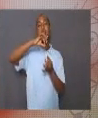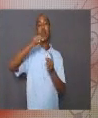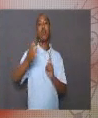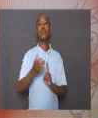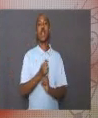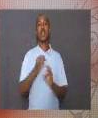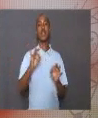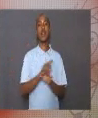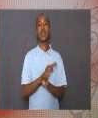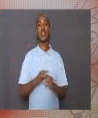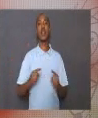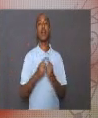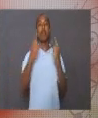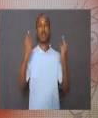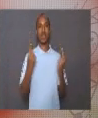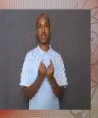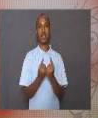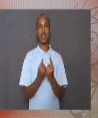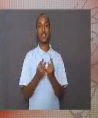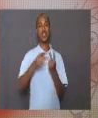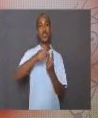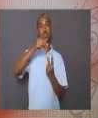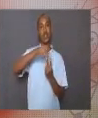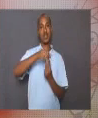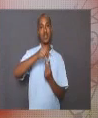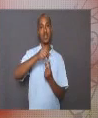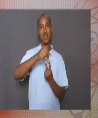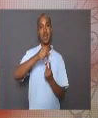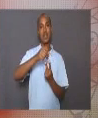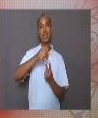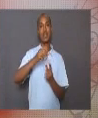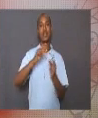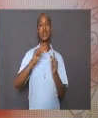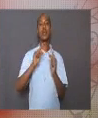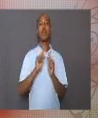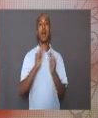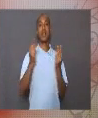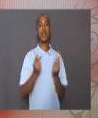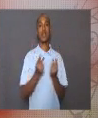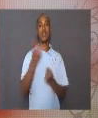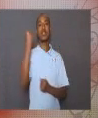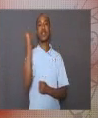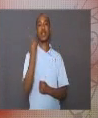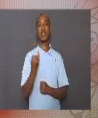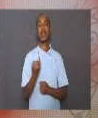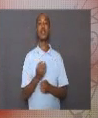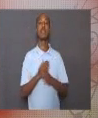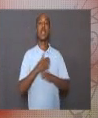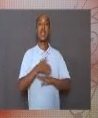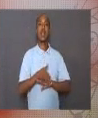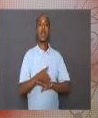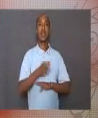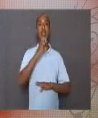the functional group is chosen as the parent structure. Then,